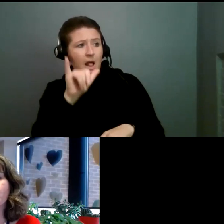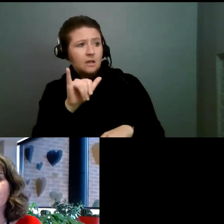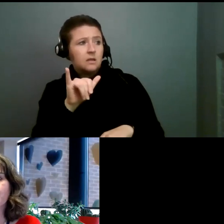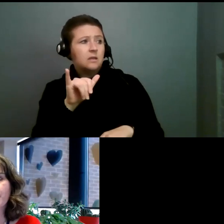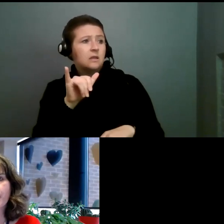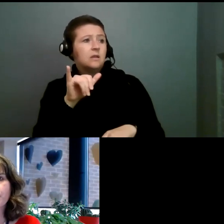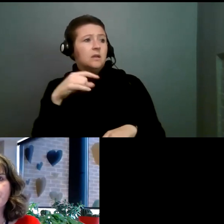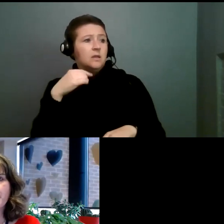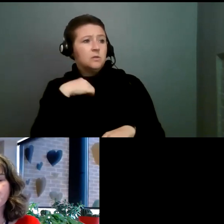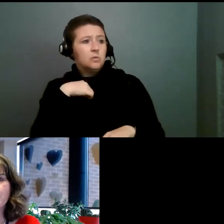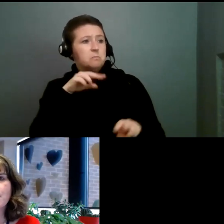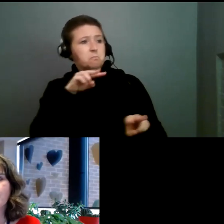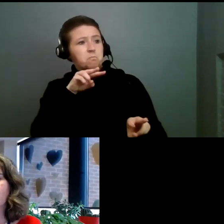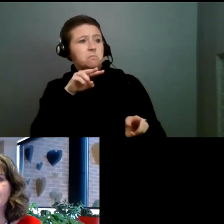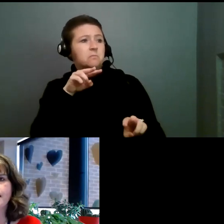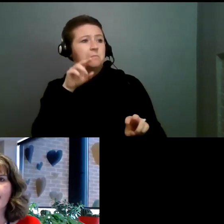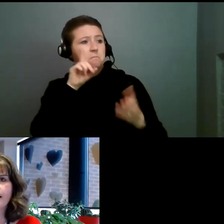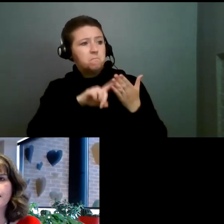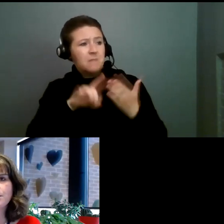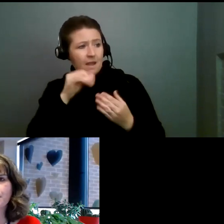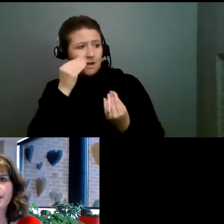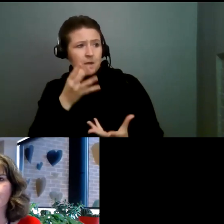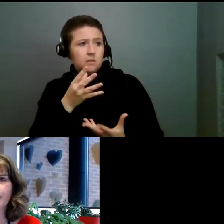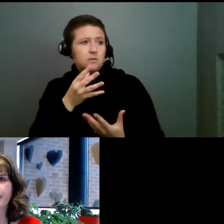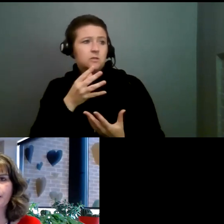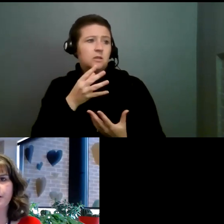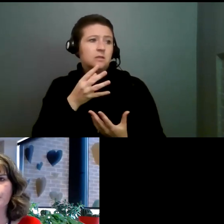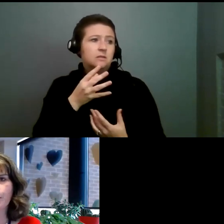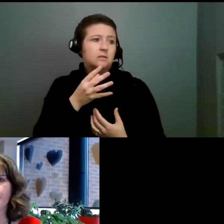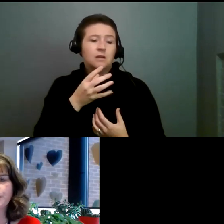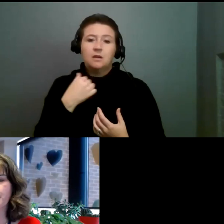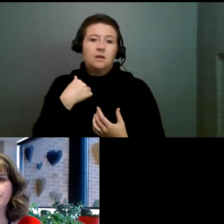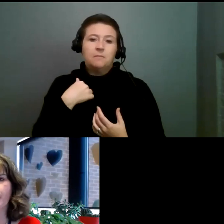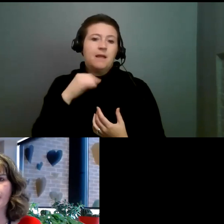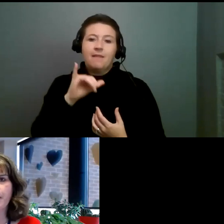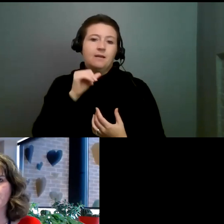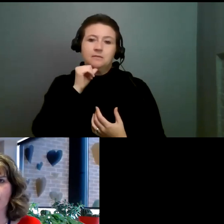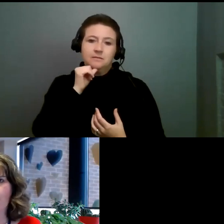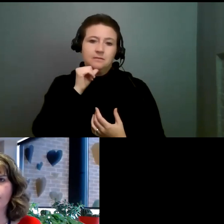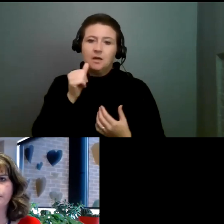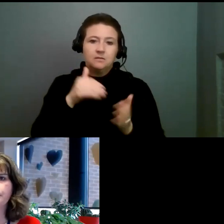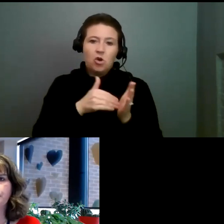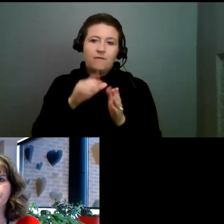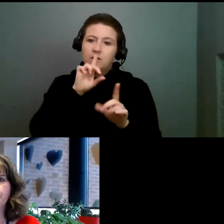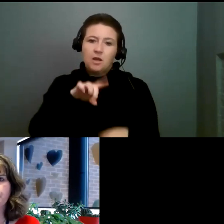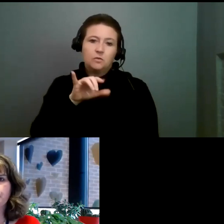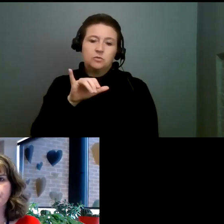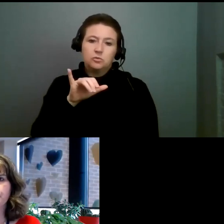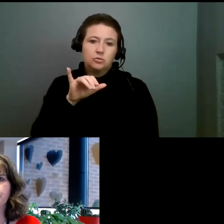are looking for that information. It is not a source that we're hearing reported to us very much at all.